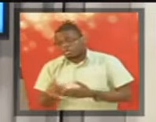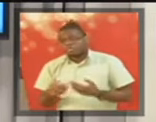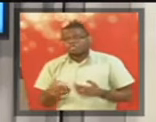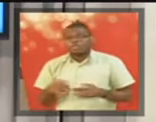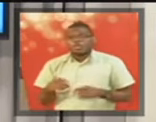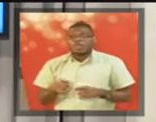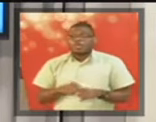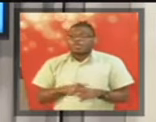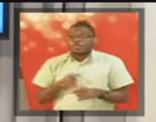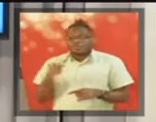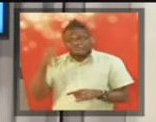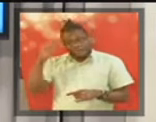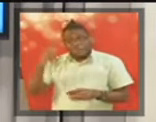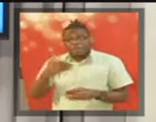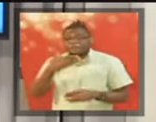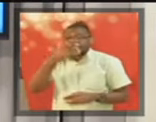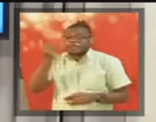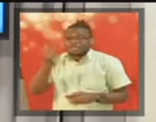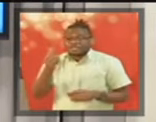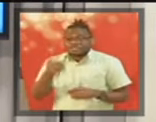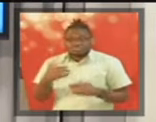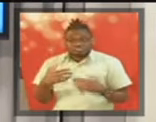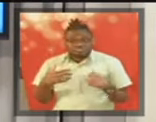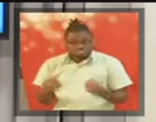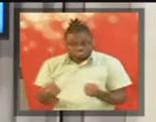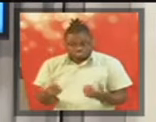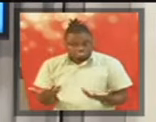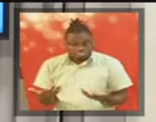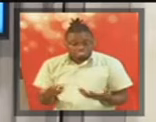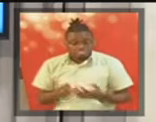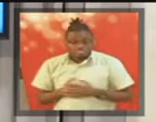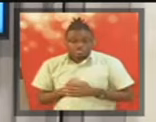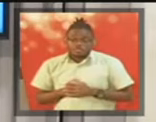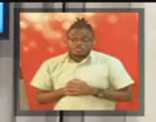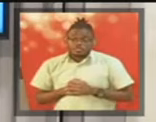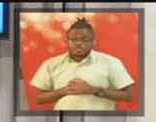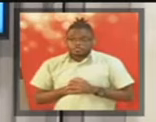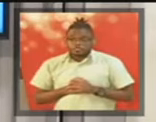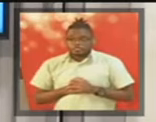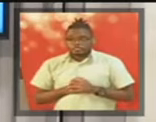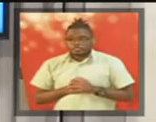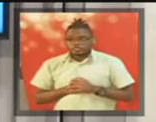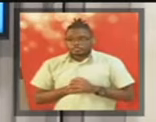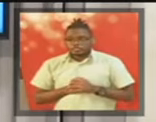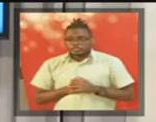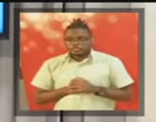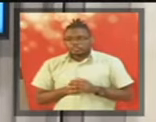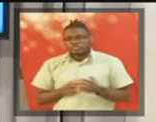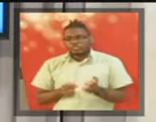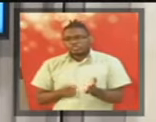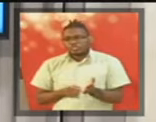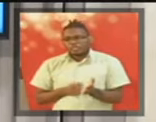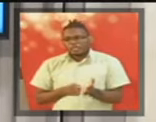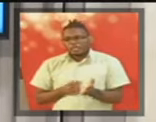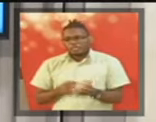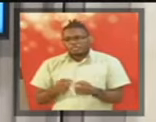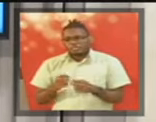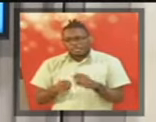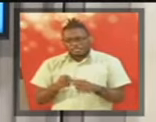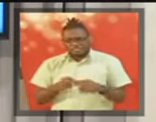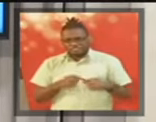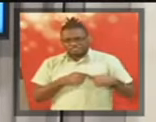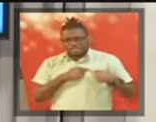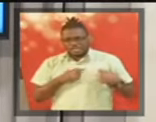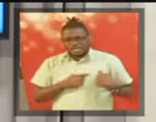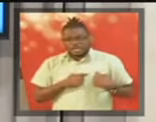There has been noted thromboembolic phenomena occurring, cerebrovascular accidents, which we know as strokes, as